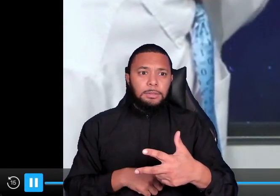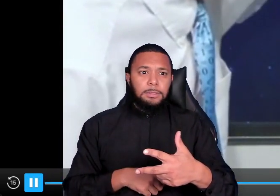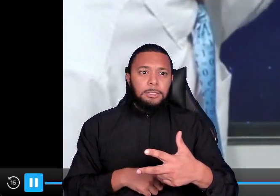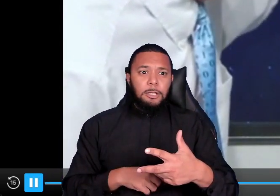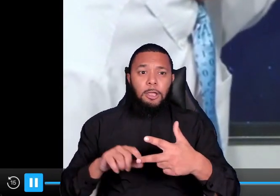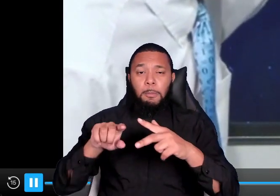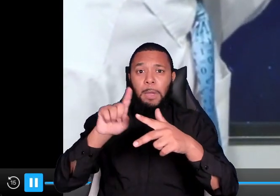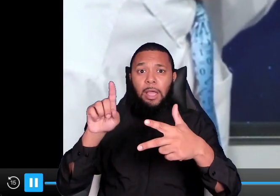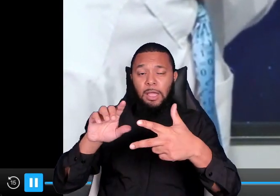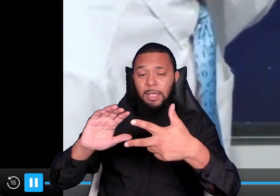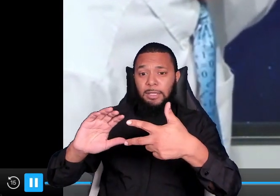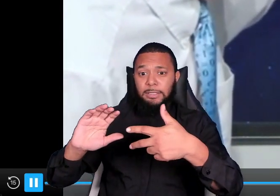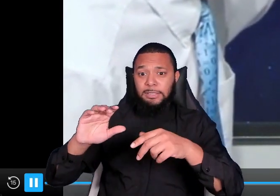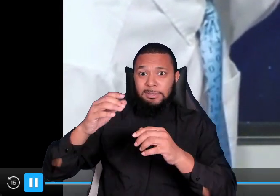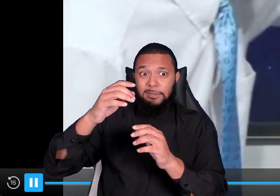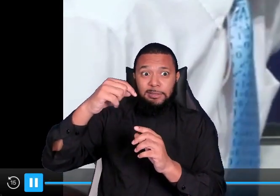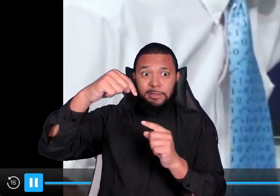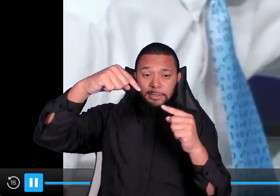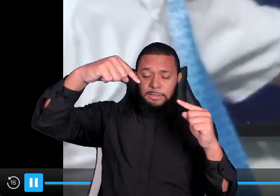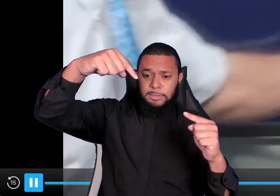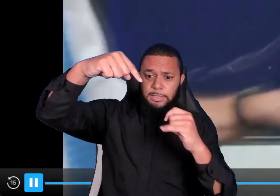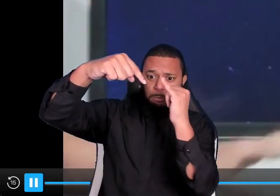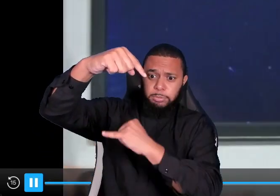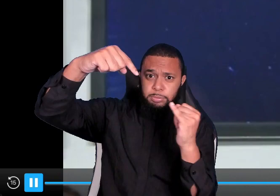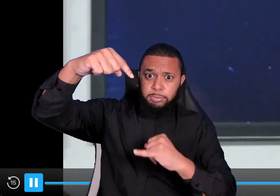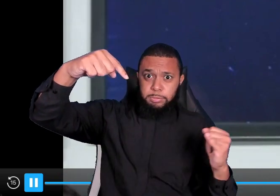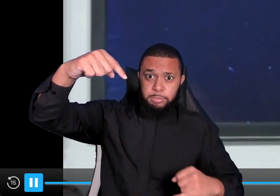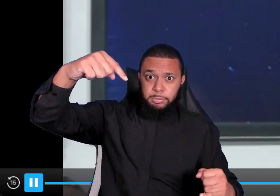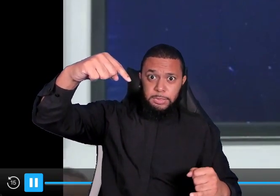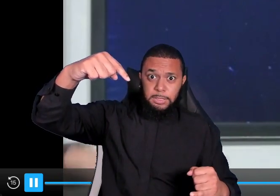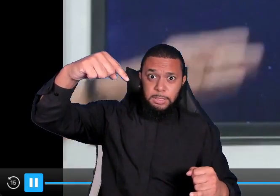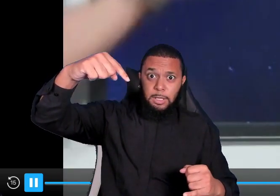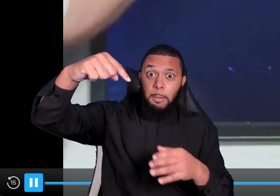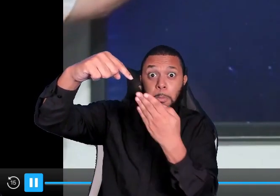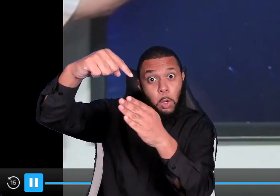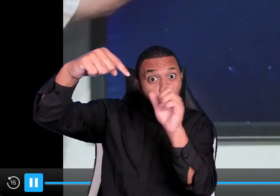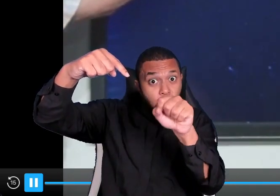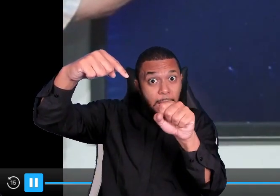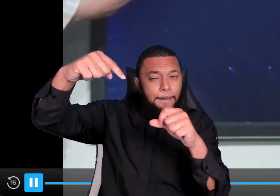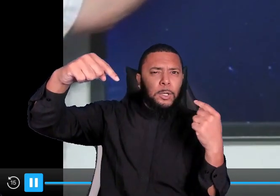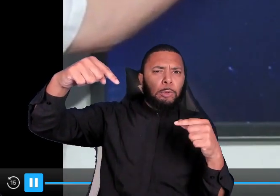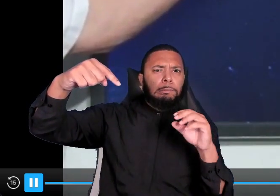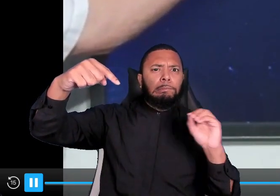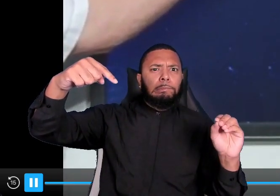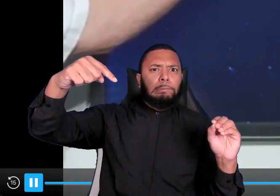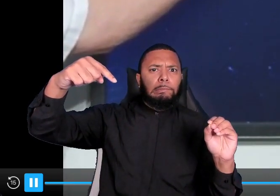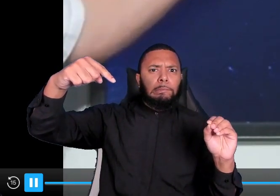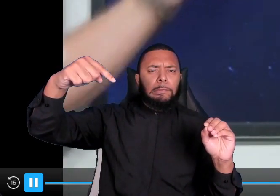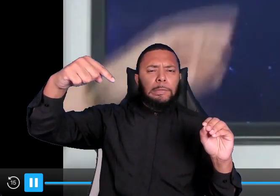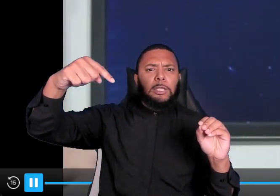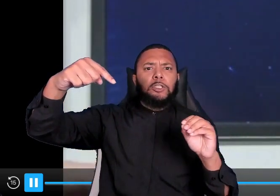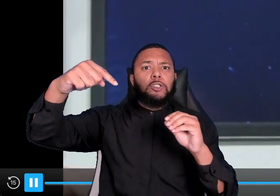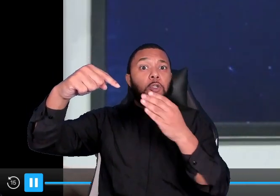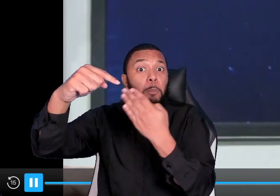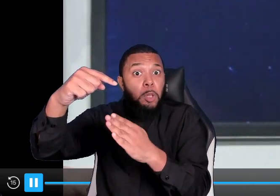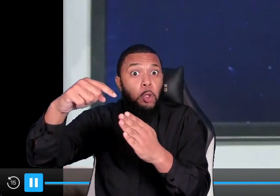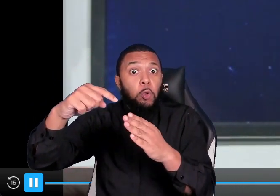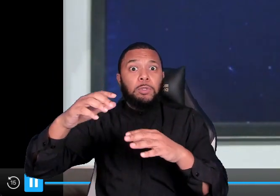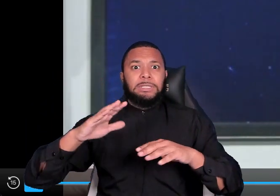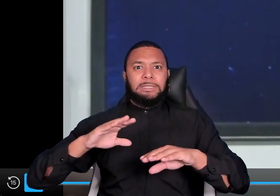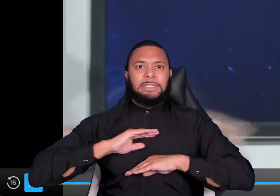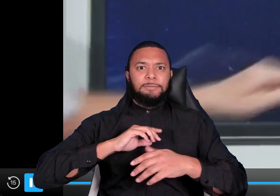over here got shaded blue, but they didn't get shaded green. So they make this one true, but not this one.